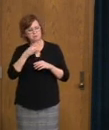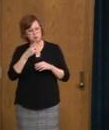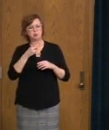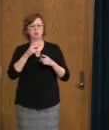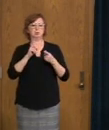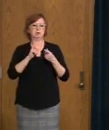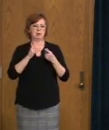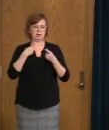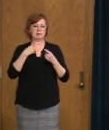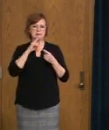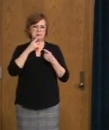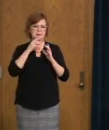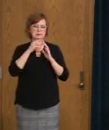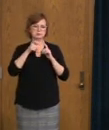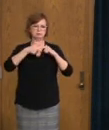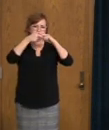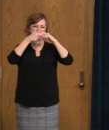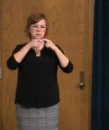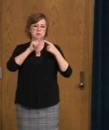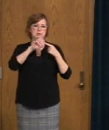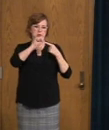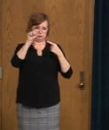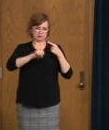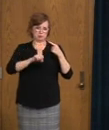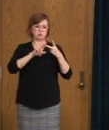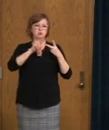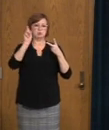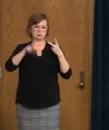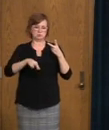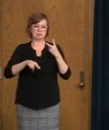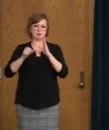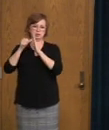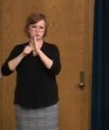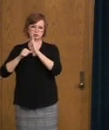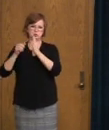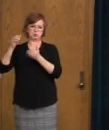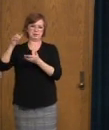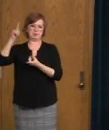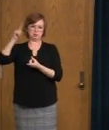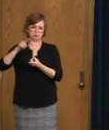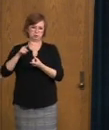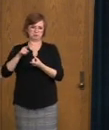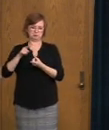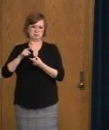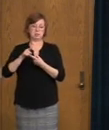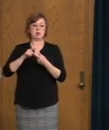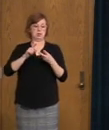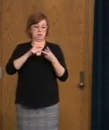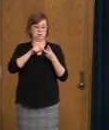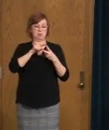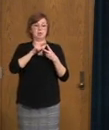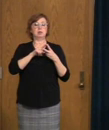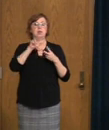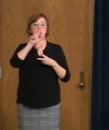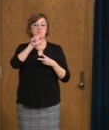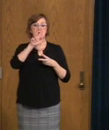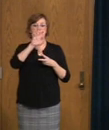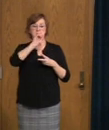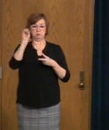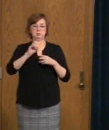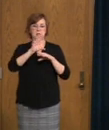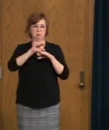of locations, including Saskatchewan and Regina, where there's been about a 35% reduction in surgeries in those locations, and then